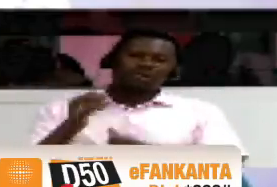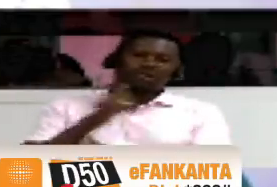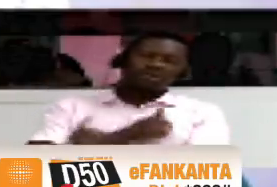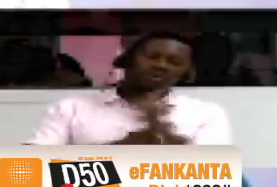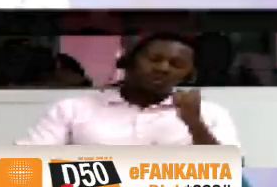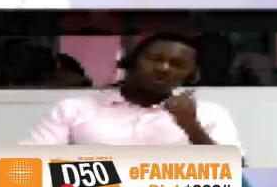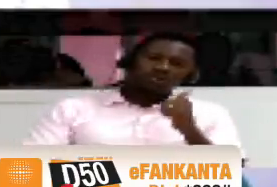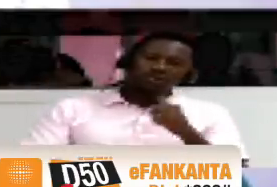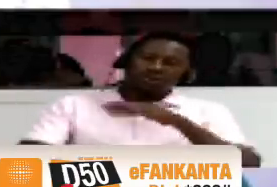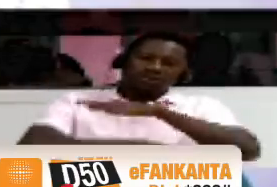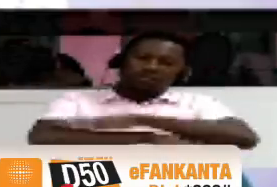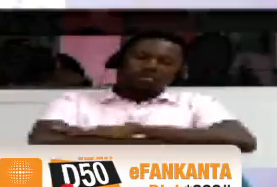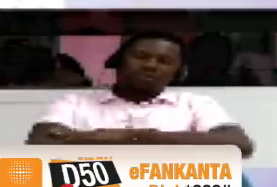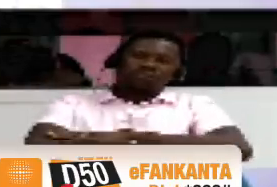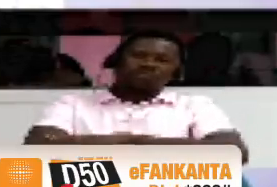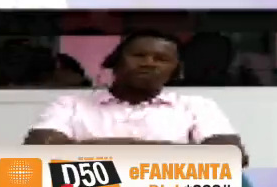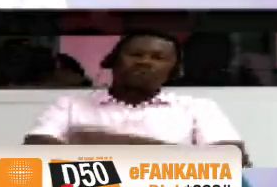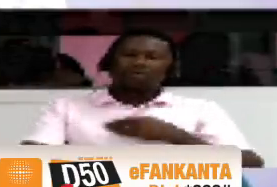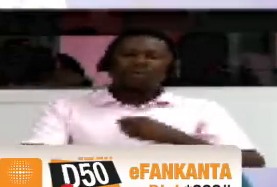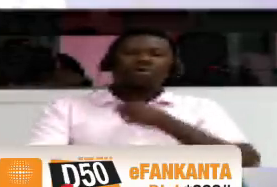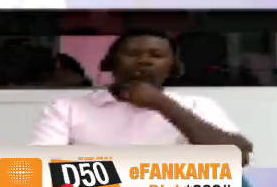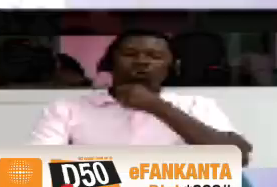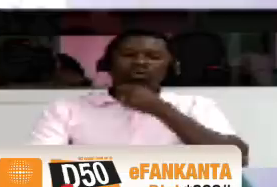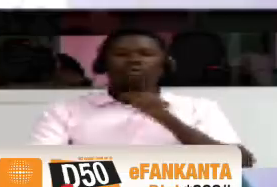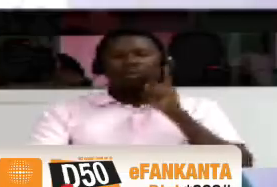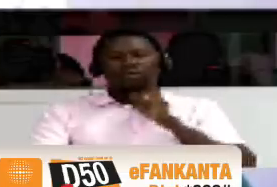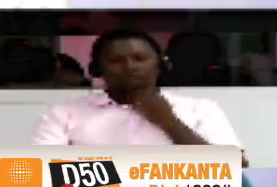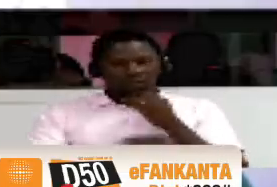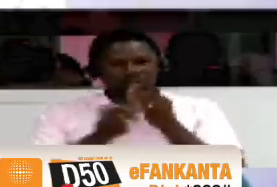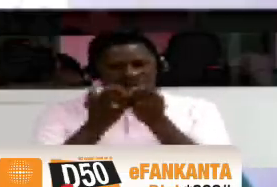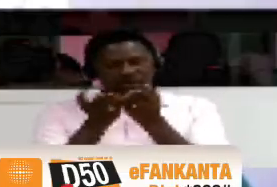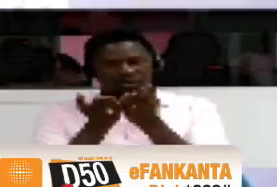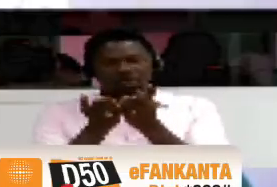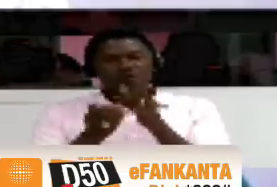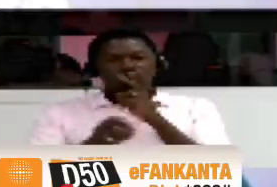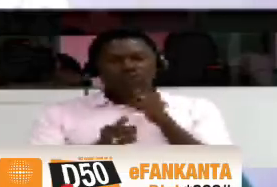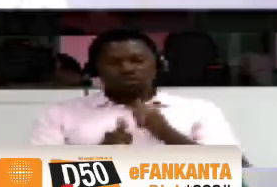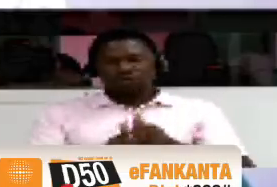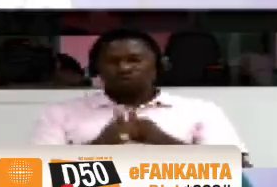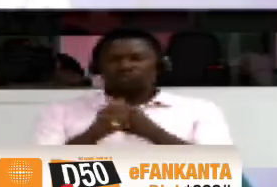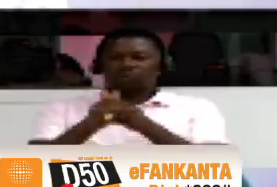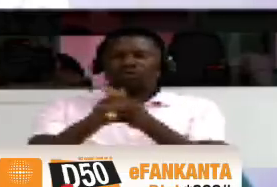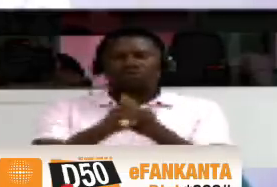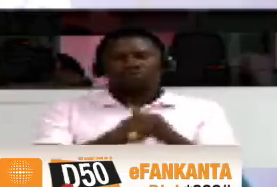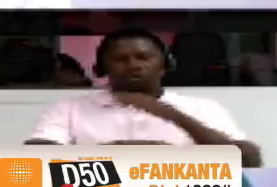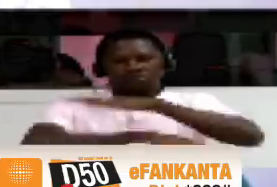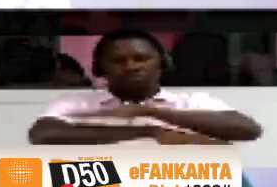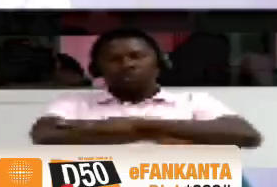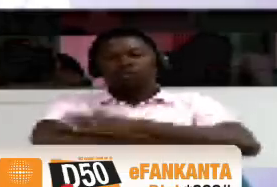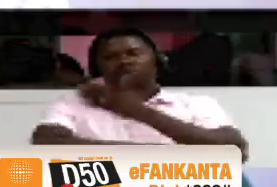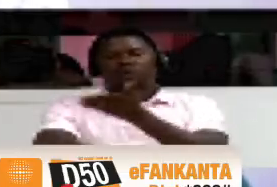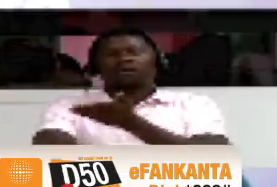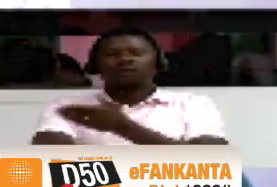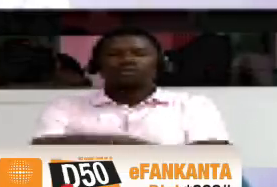to school with an old man, like I told you, who accompanied them to the school to meet